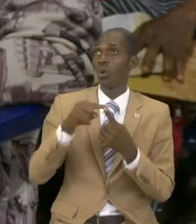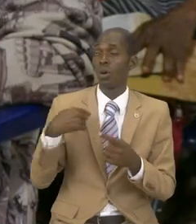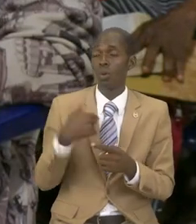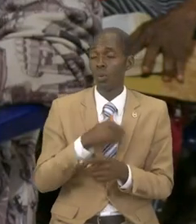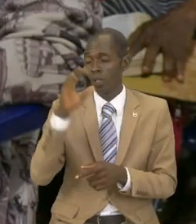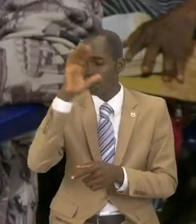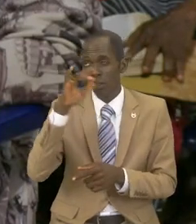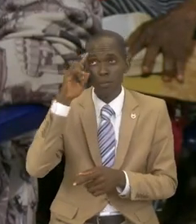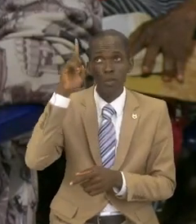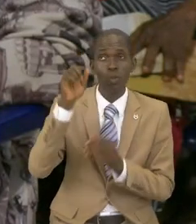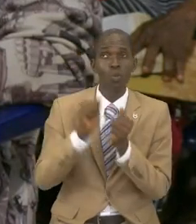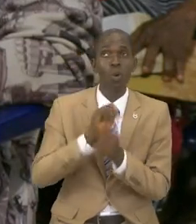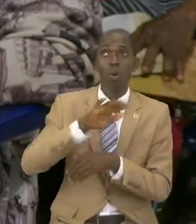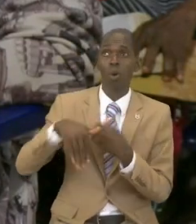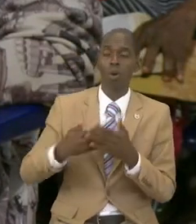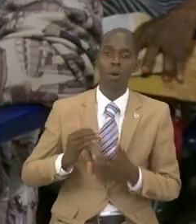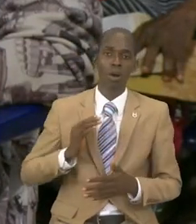all our heart. Then in